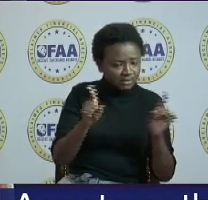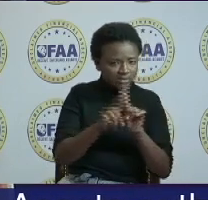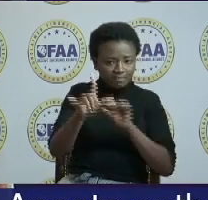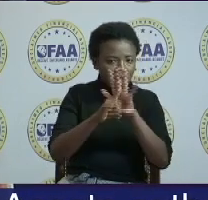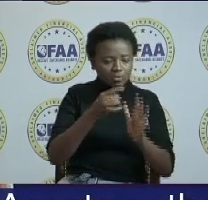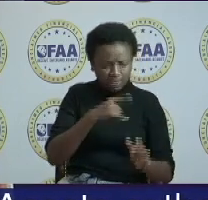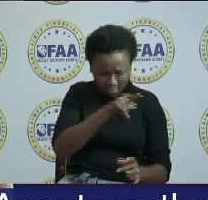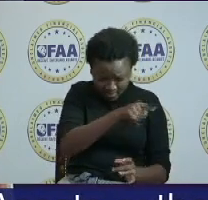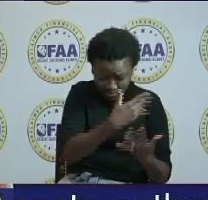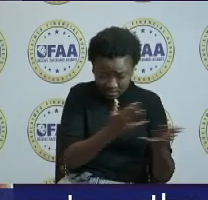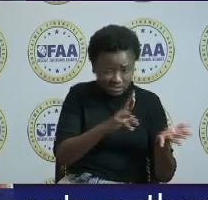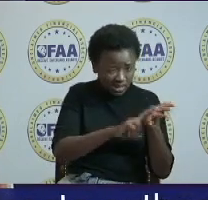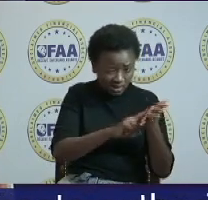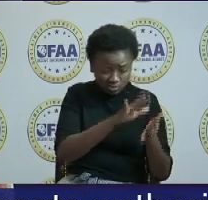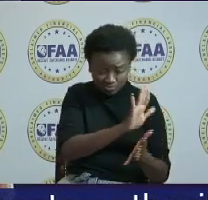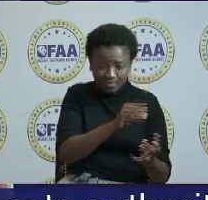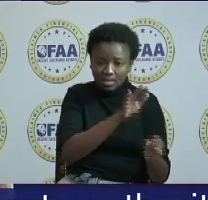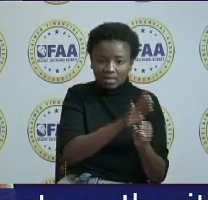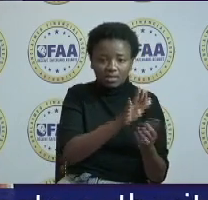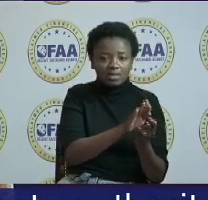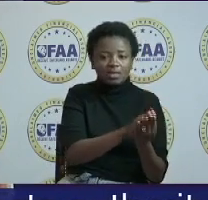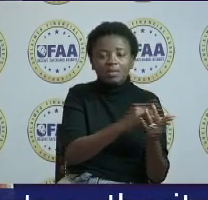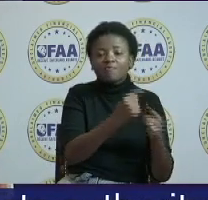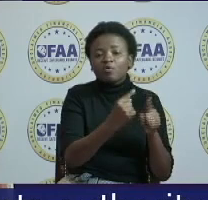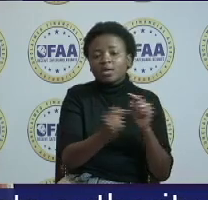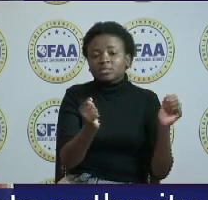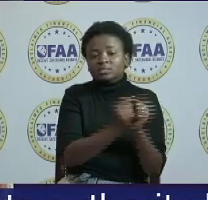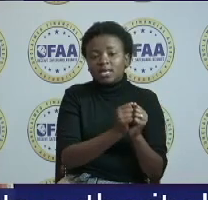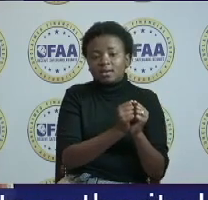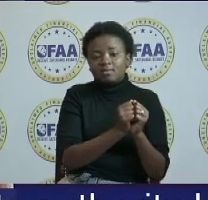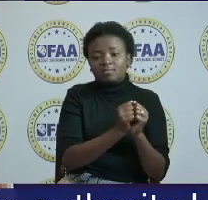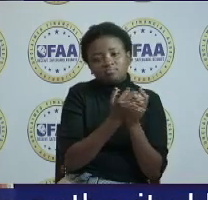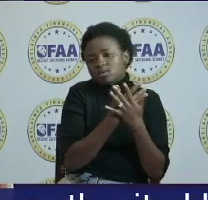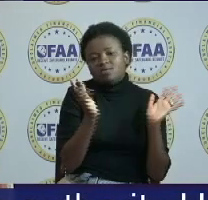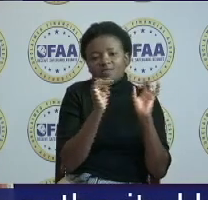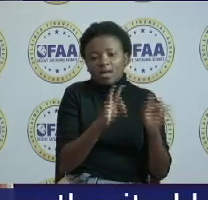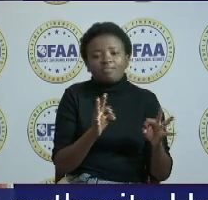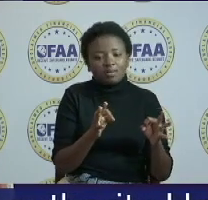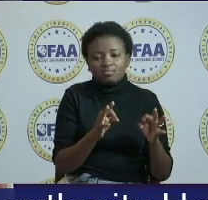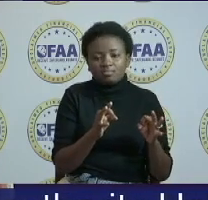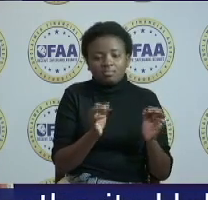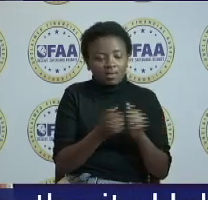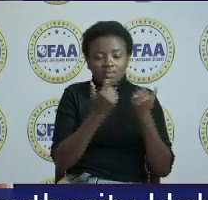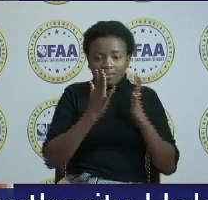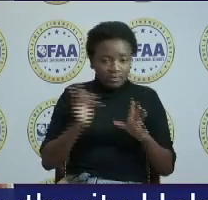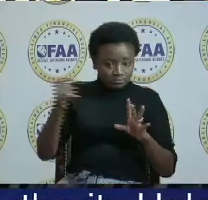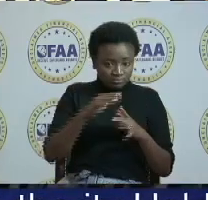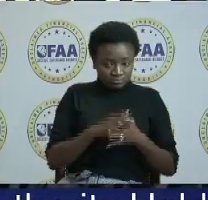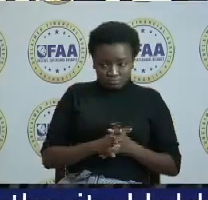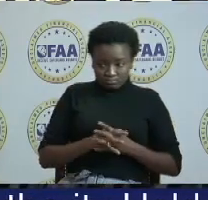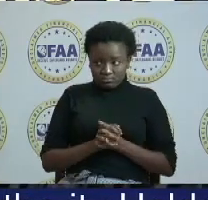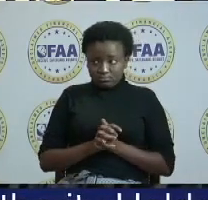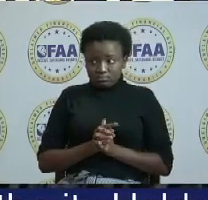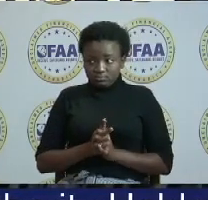that you maintain those records for 10 years, just in case we need to refer to them for any reason whatsoever. I'm sure